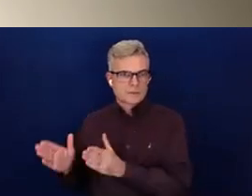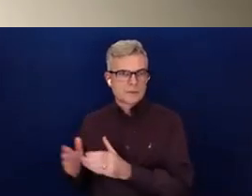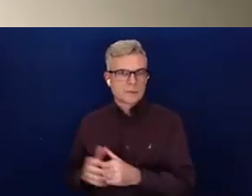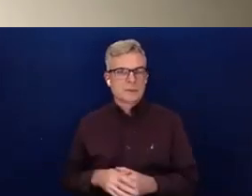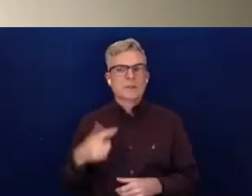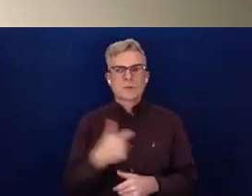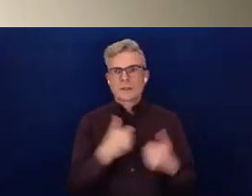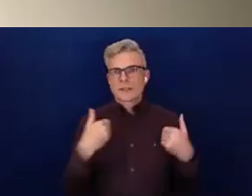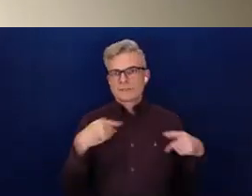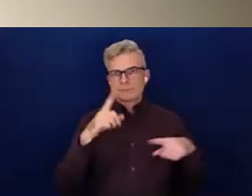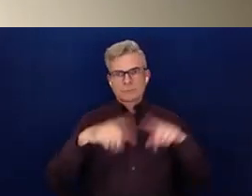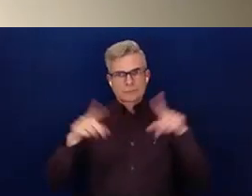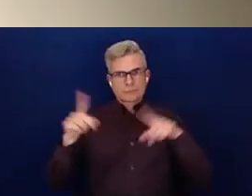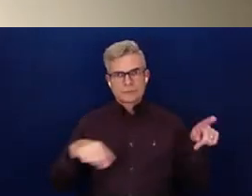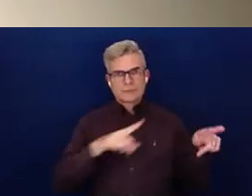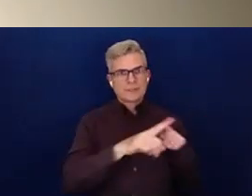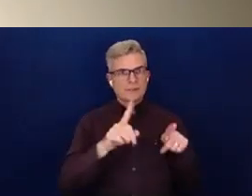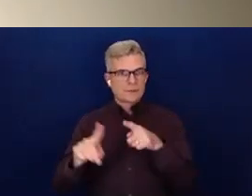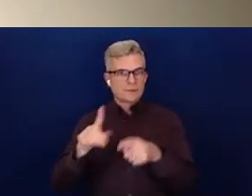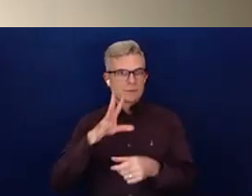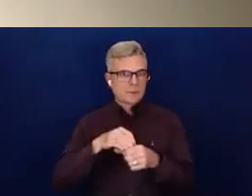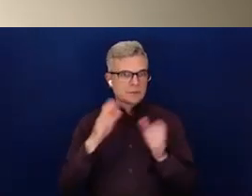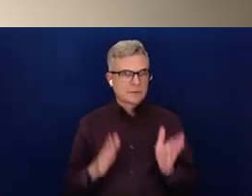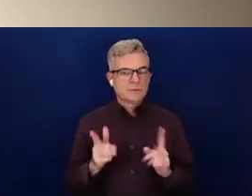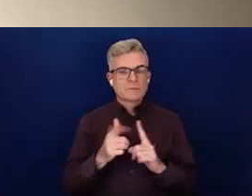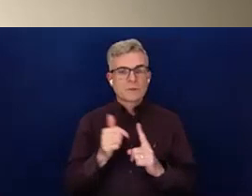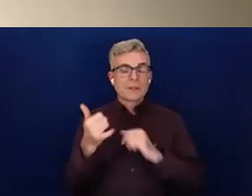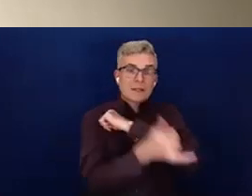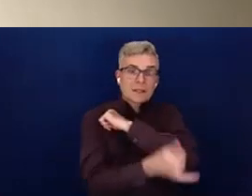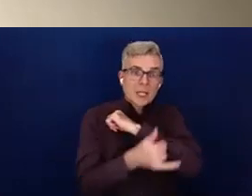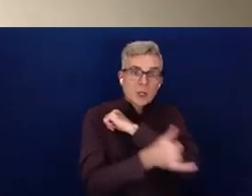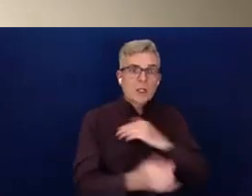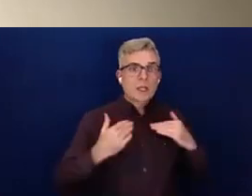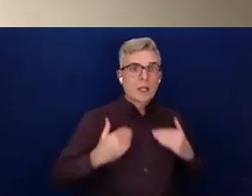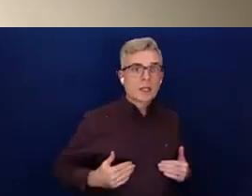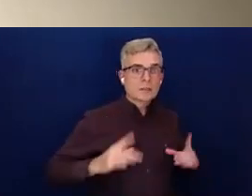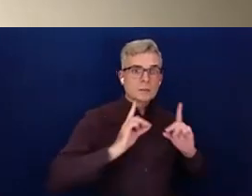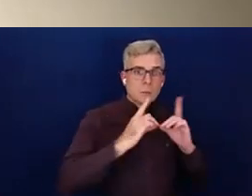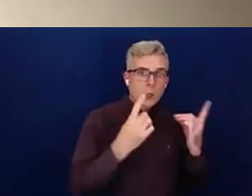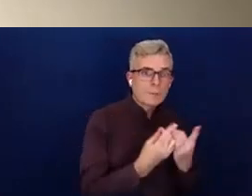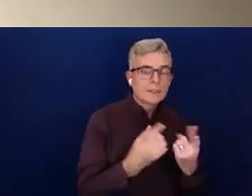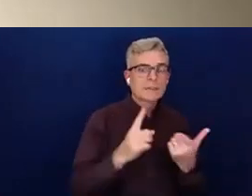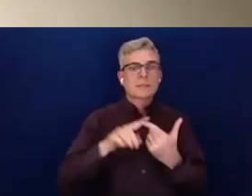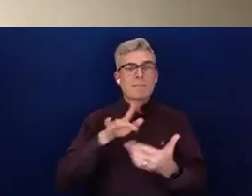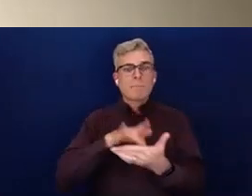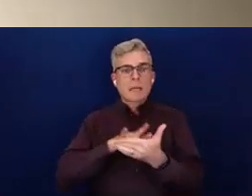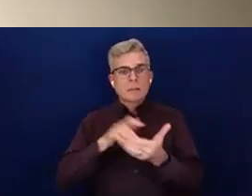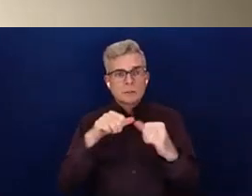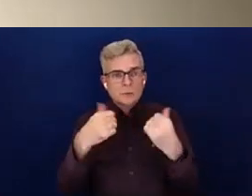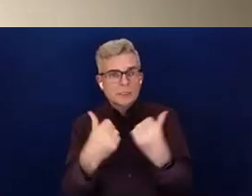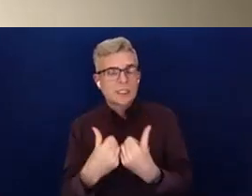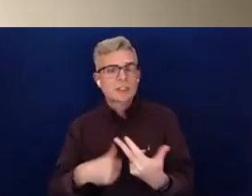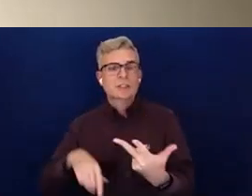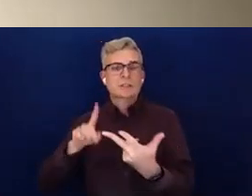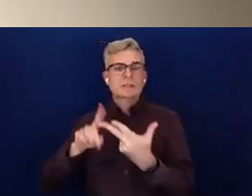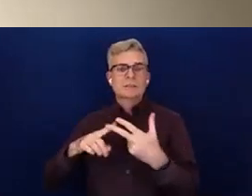range of participants from county health departments to medical associations to health plans. And so I